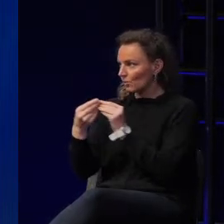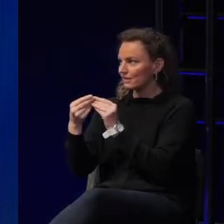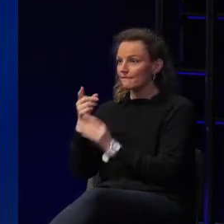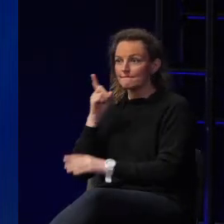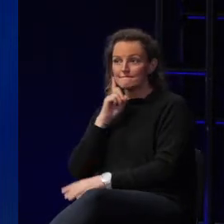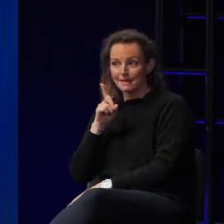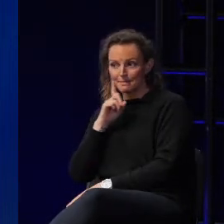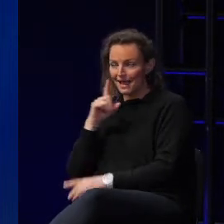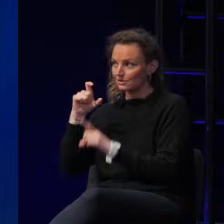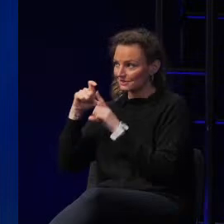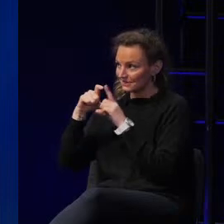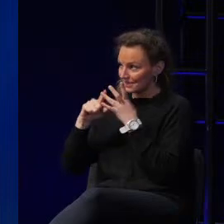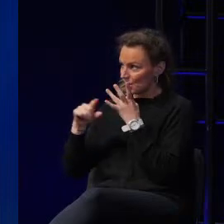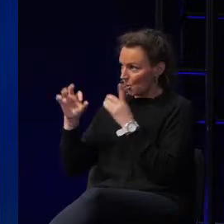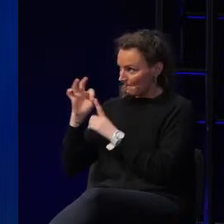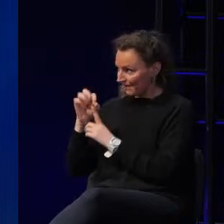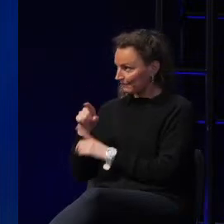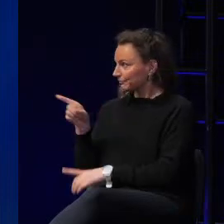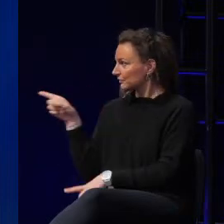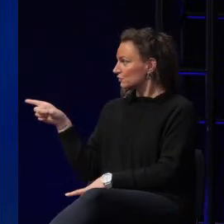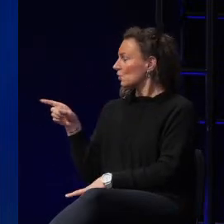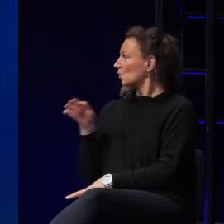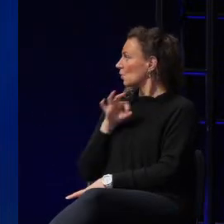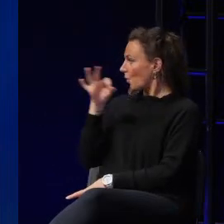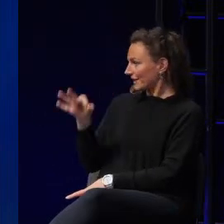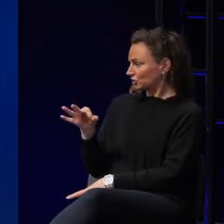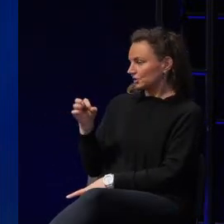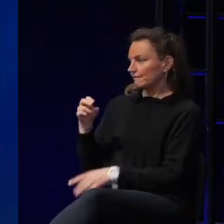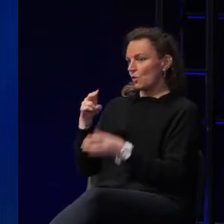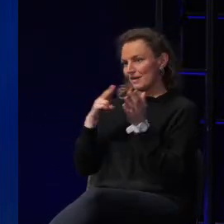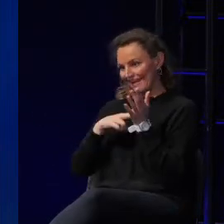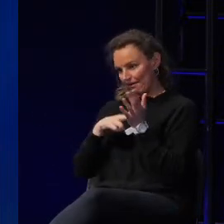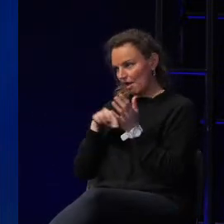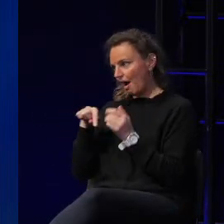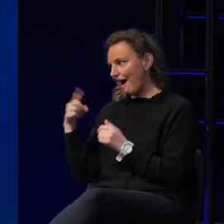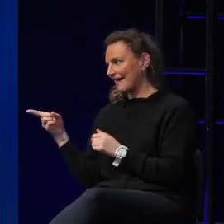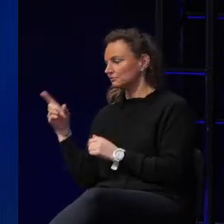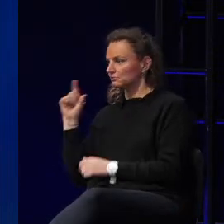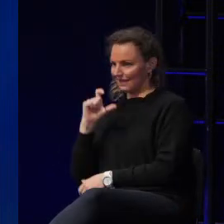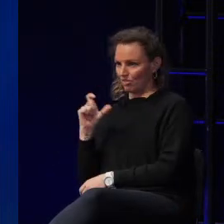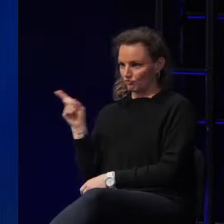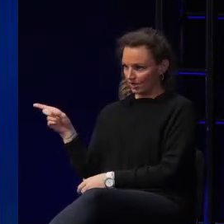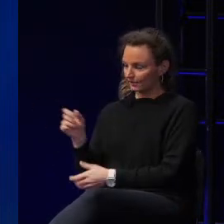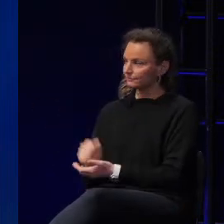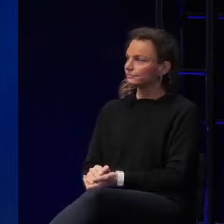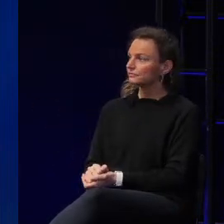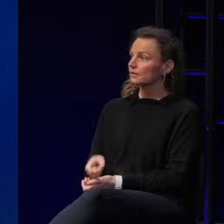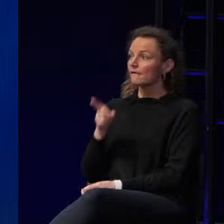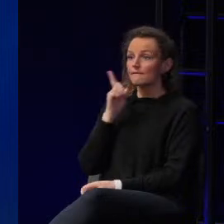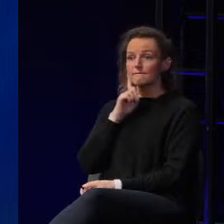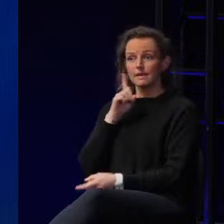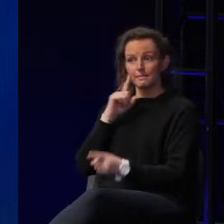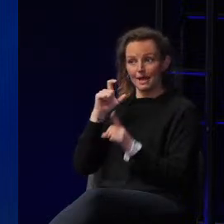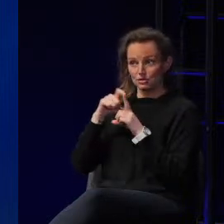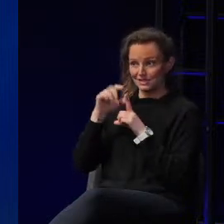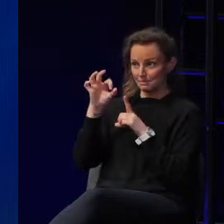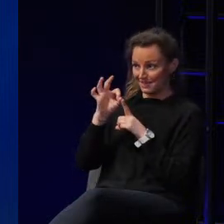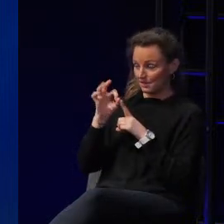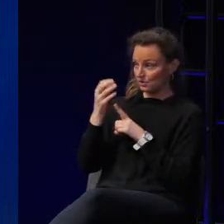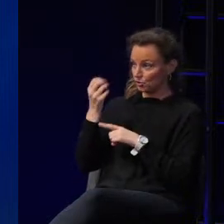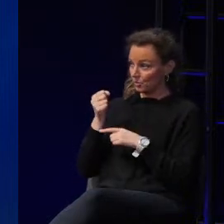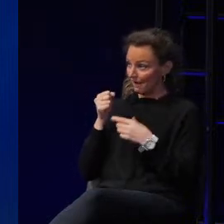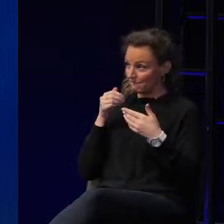So my question is for you, Nicola and Catherine. As a female DP, do you face obstacles in